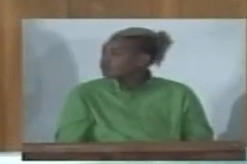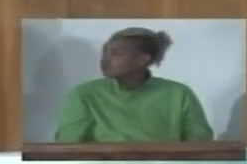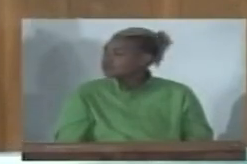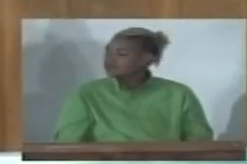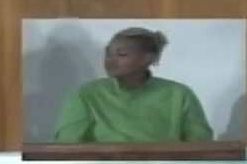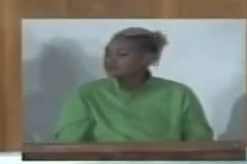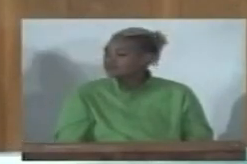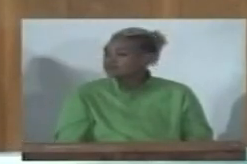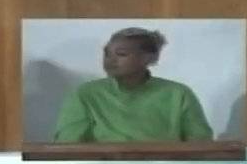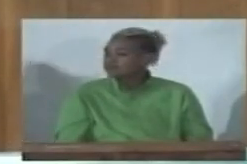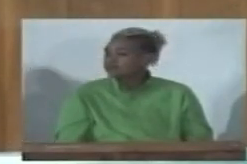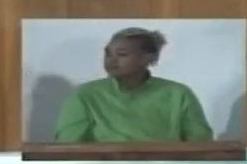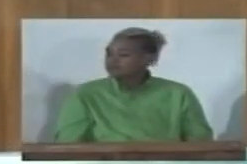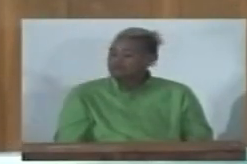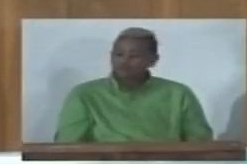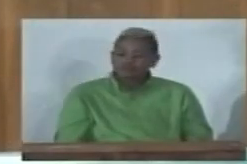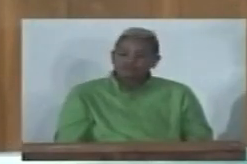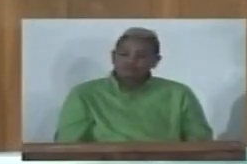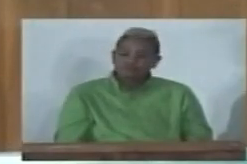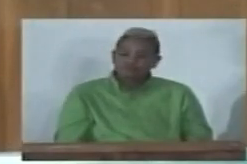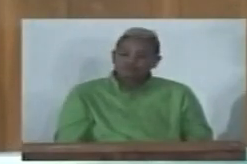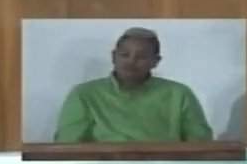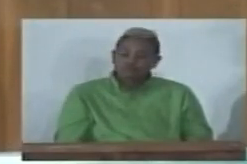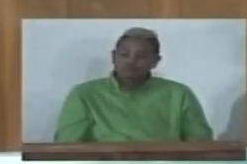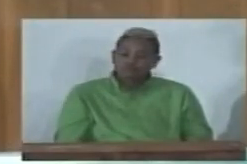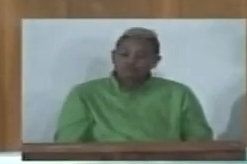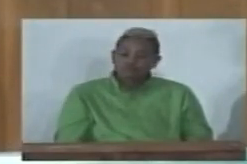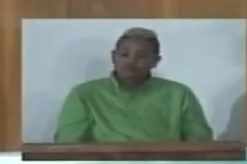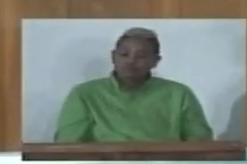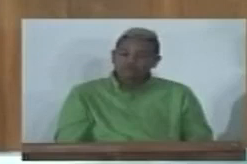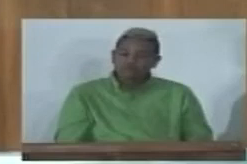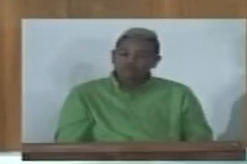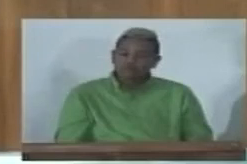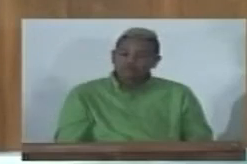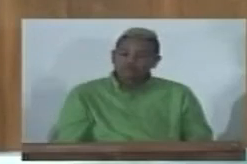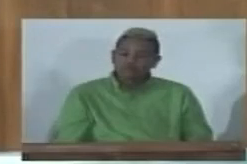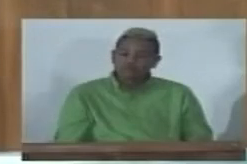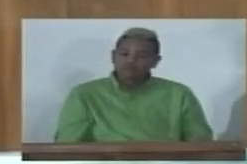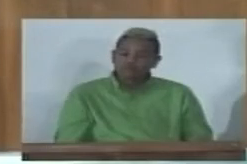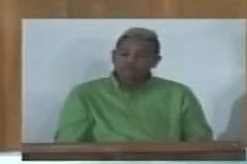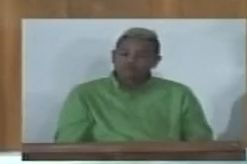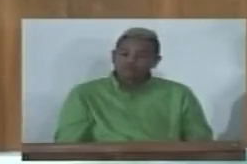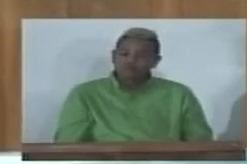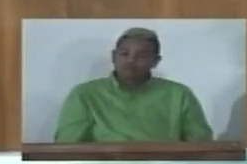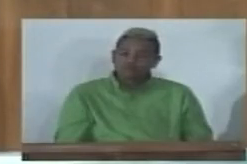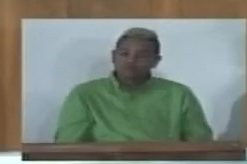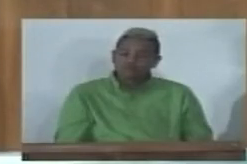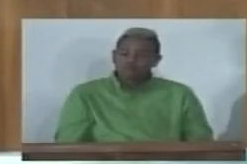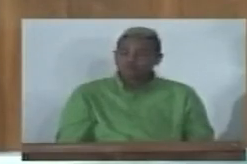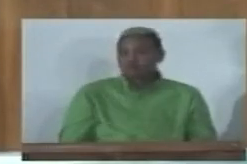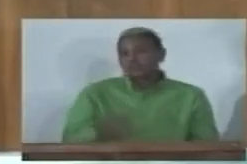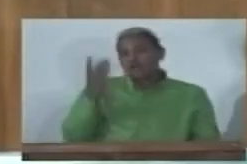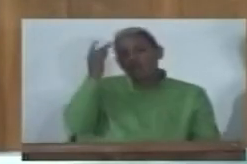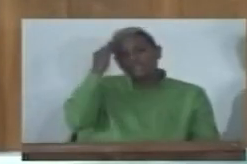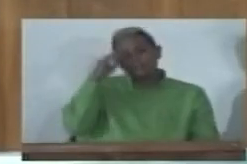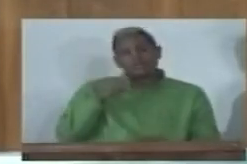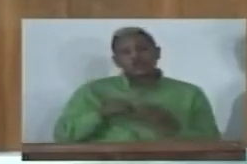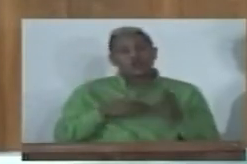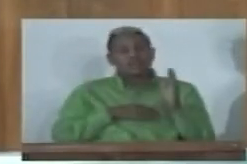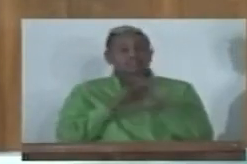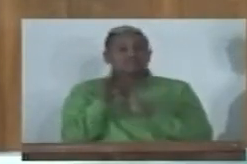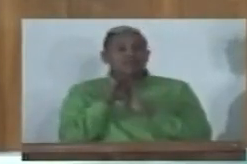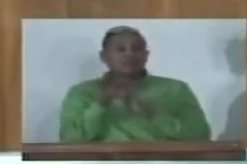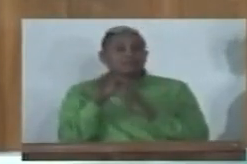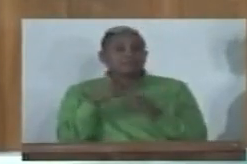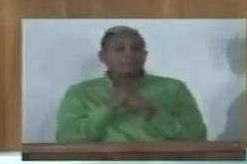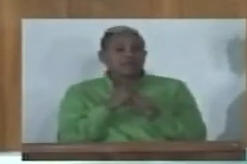recommendation that we contemplate in our development making our airports earthquake ready.